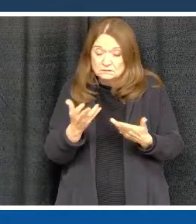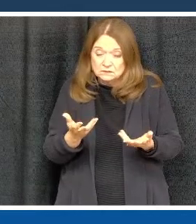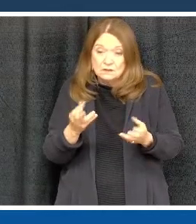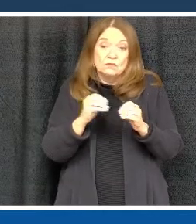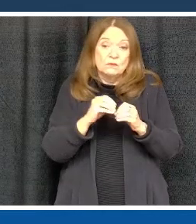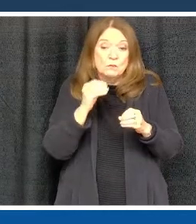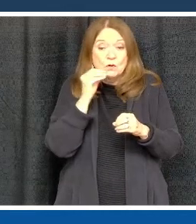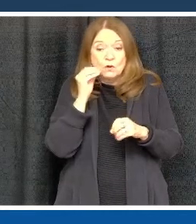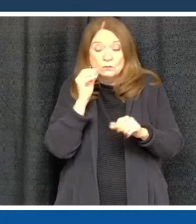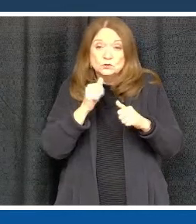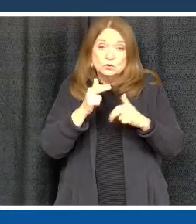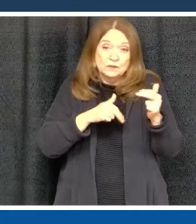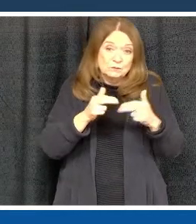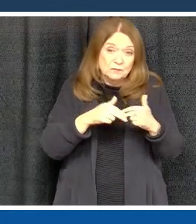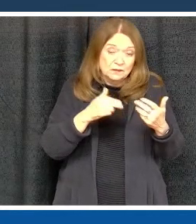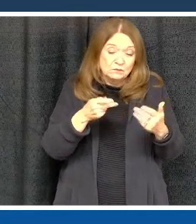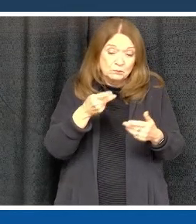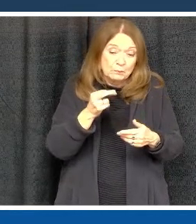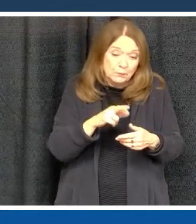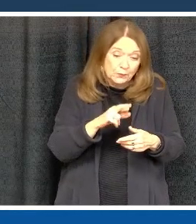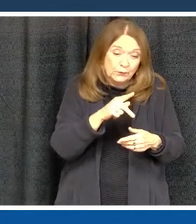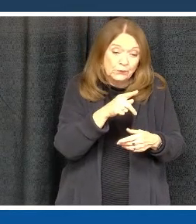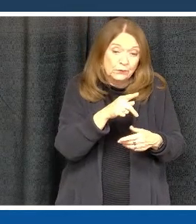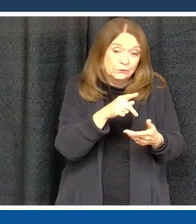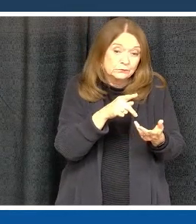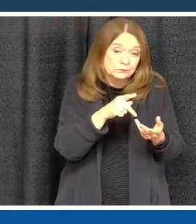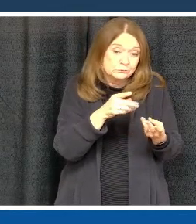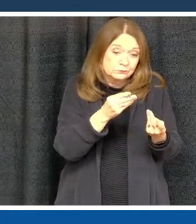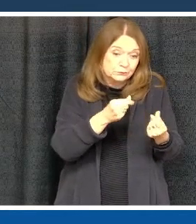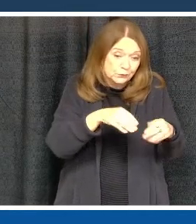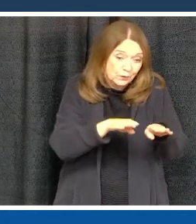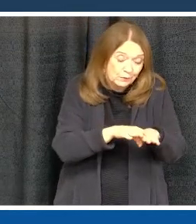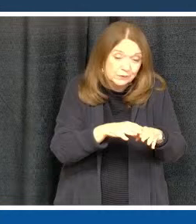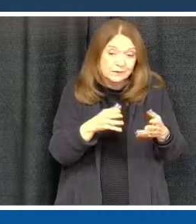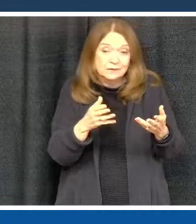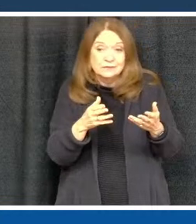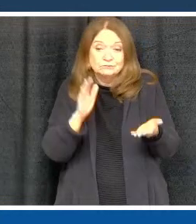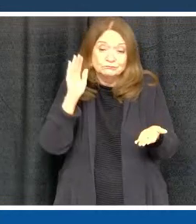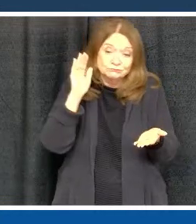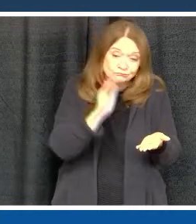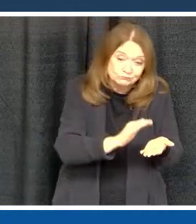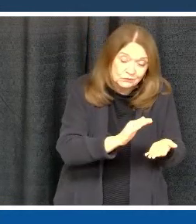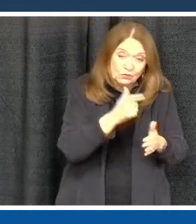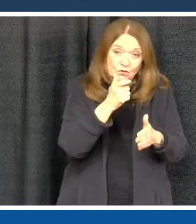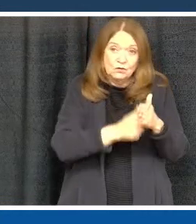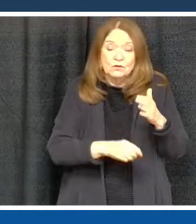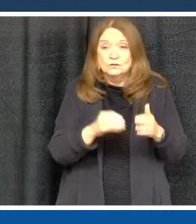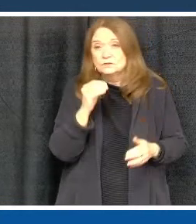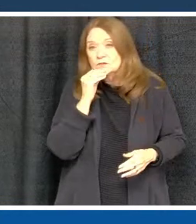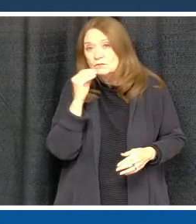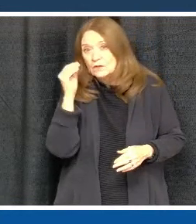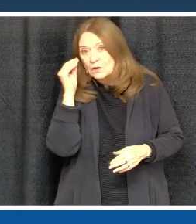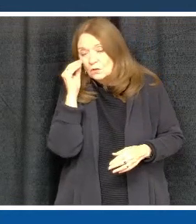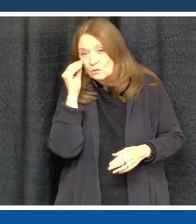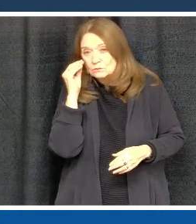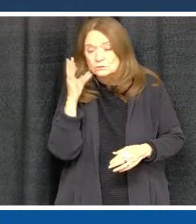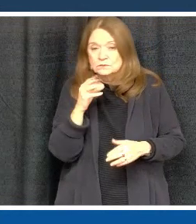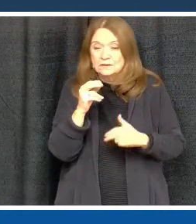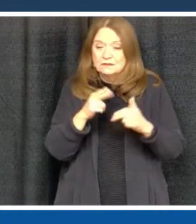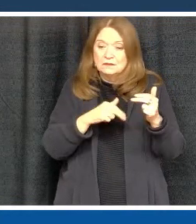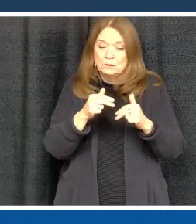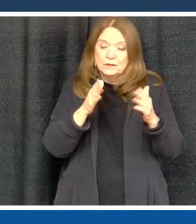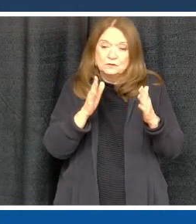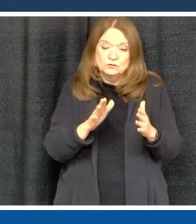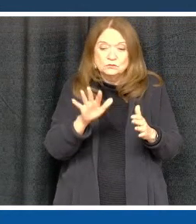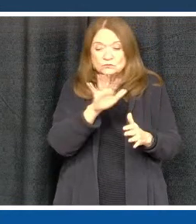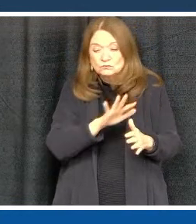homes you can get per price of property, drives down the ultimate cost of the homes, where this developer is looking in the mid